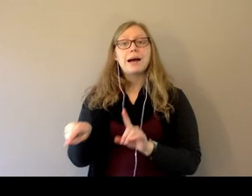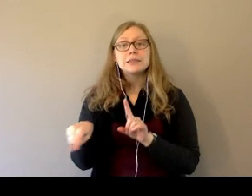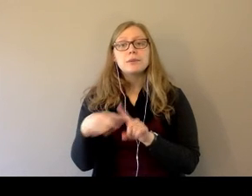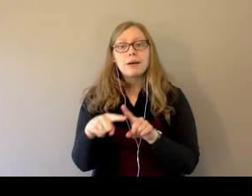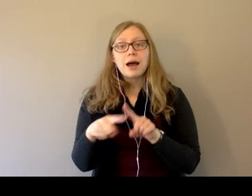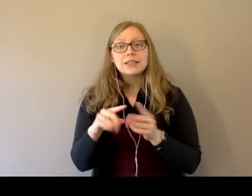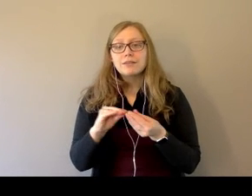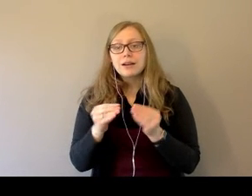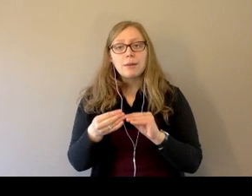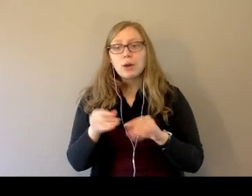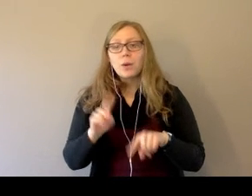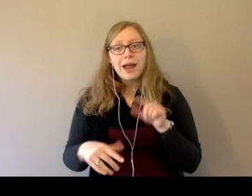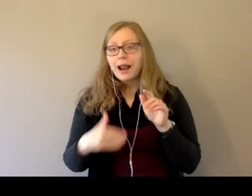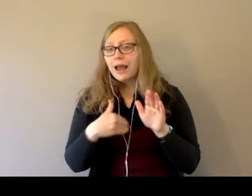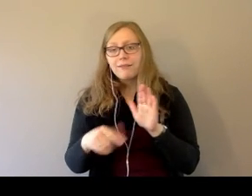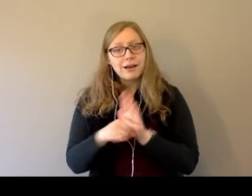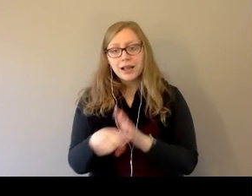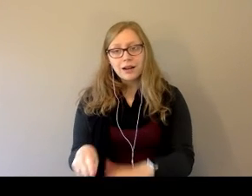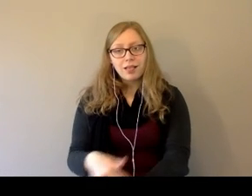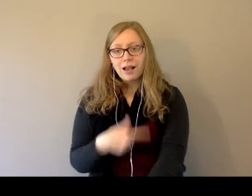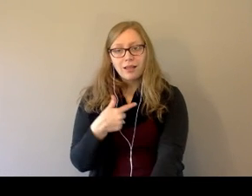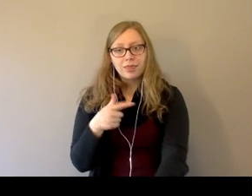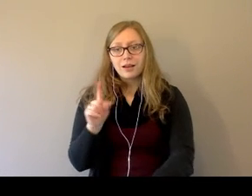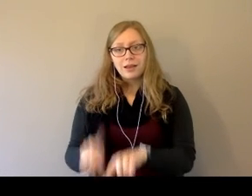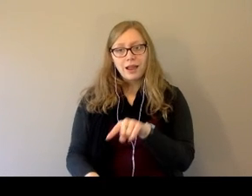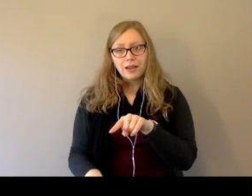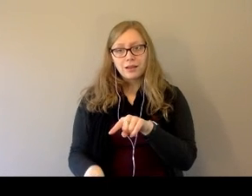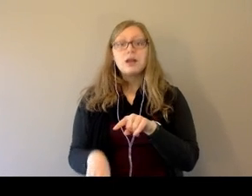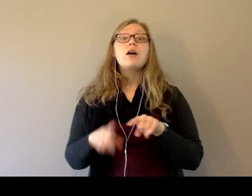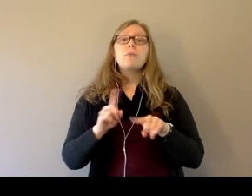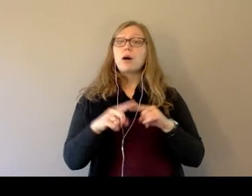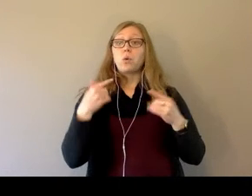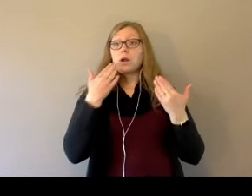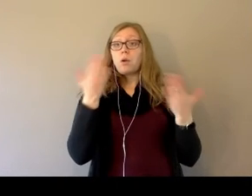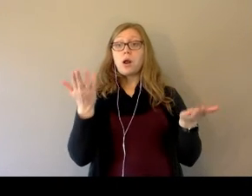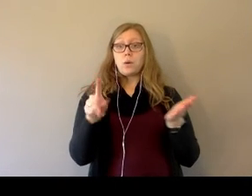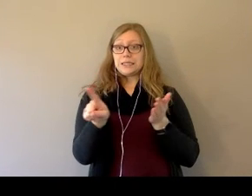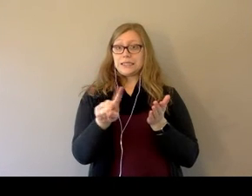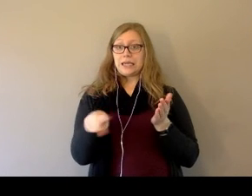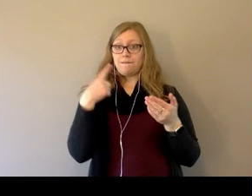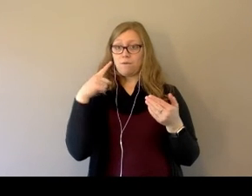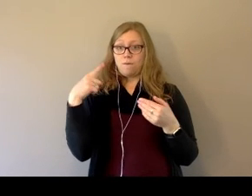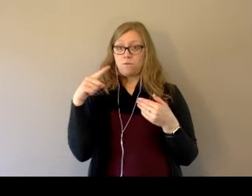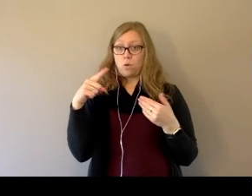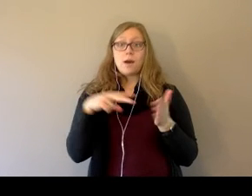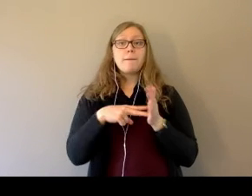z represents, so both of these are correct answers. In this example, they give us